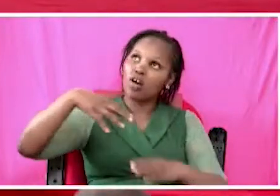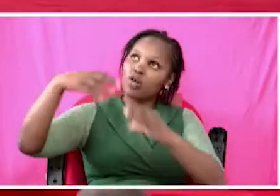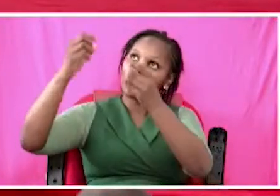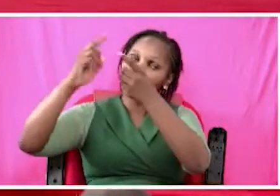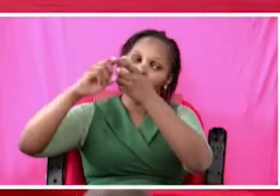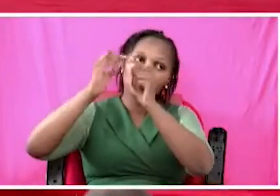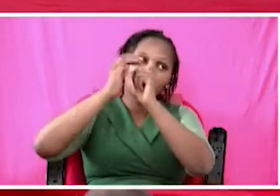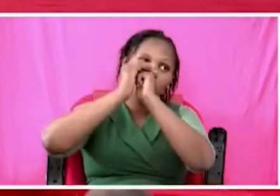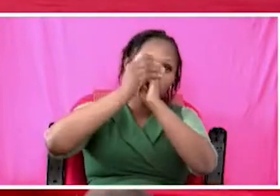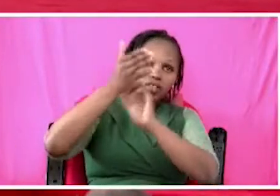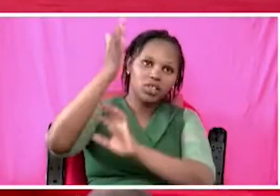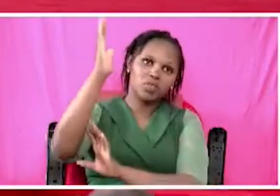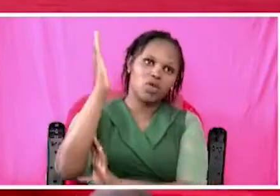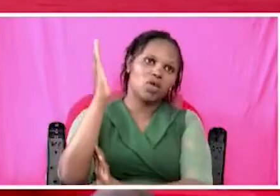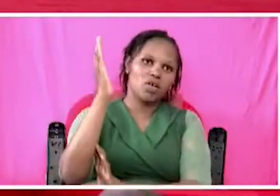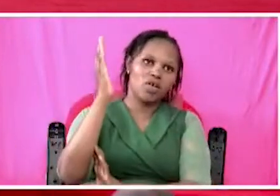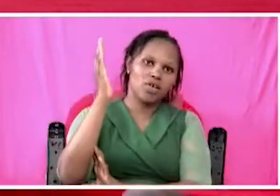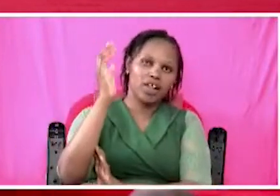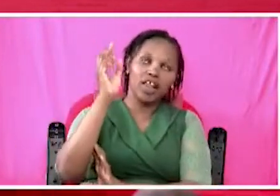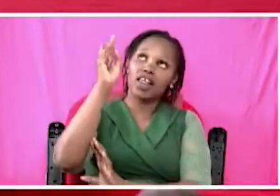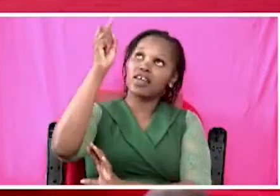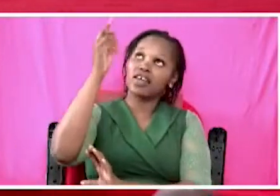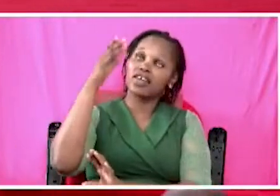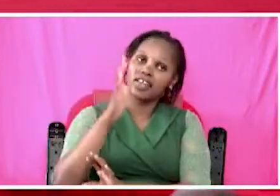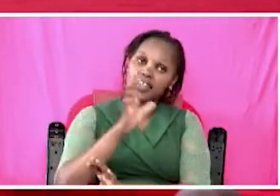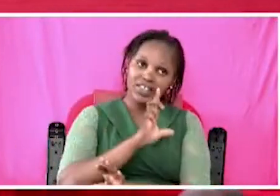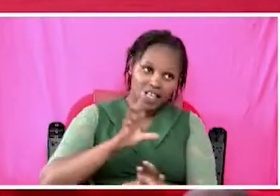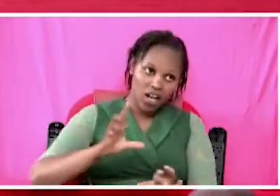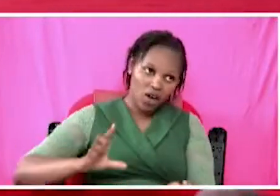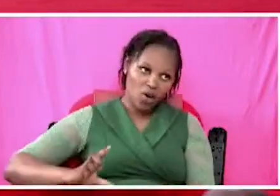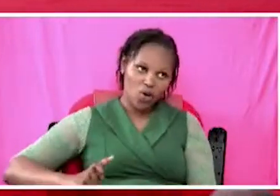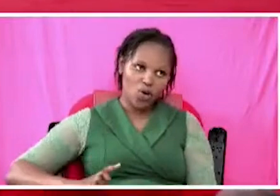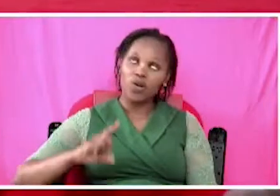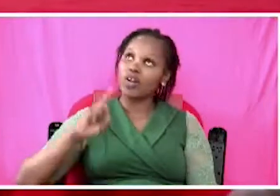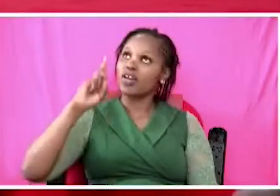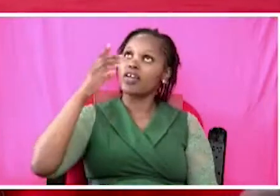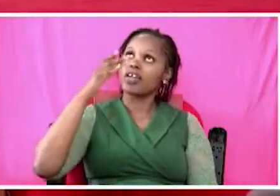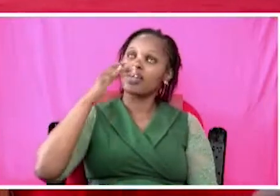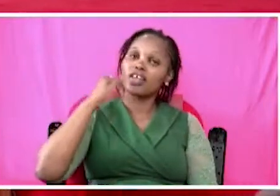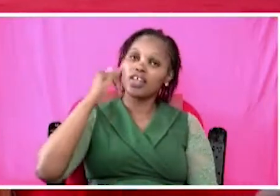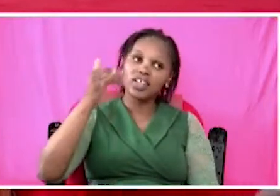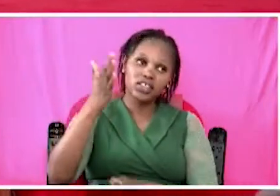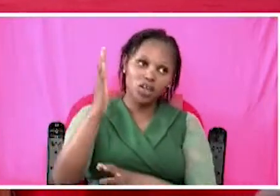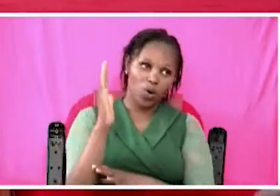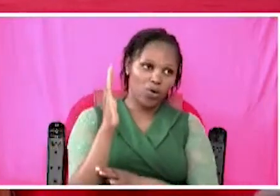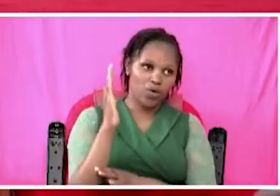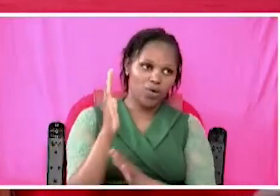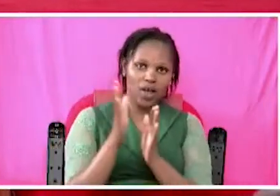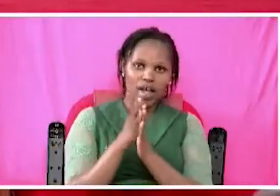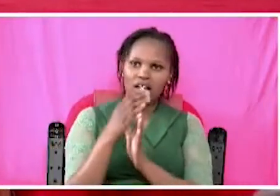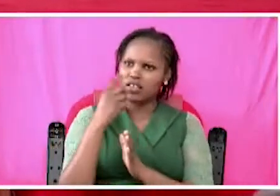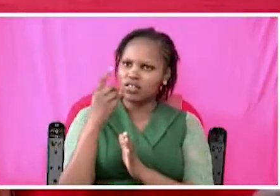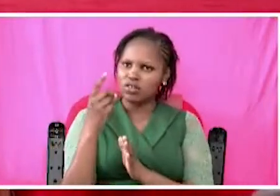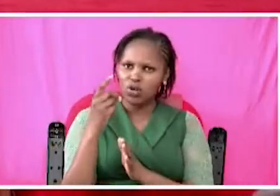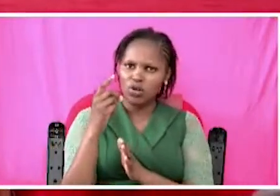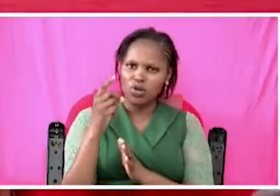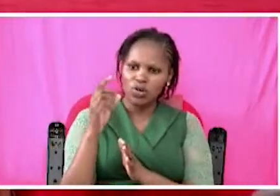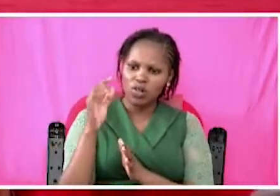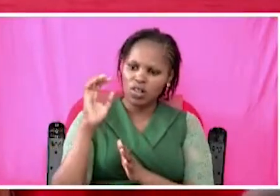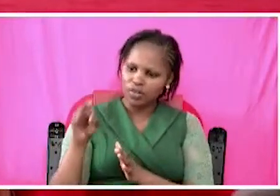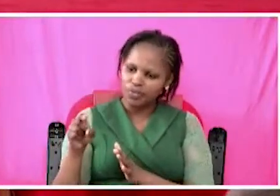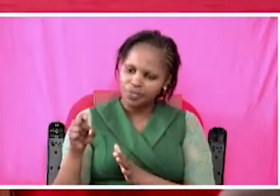worship God. He is the Lord. He is God. And so Elijah lives there